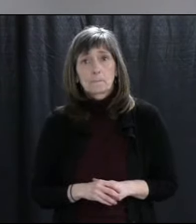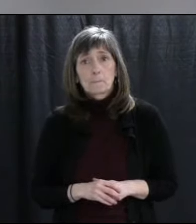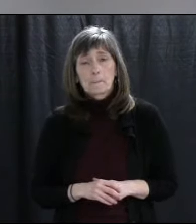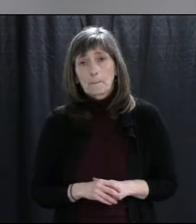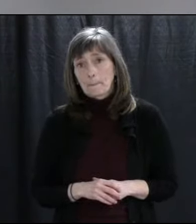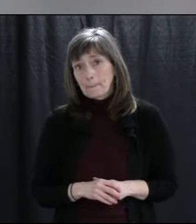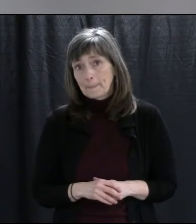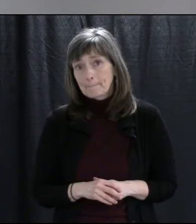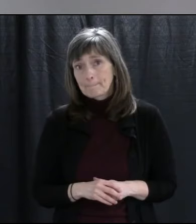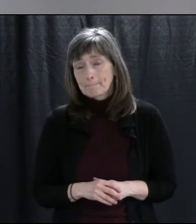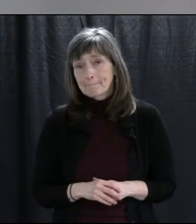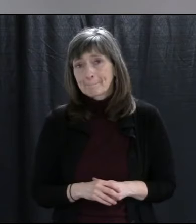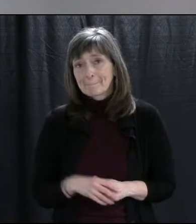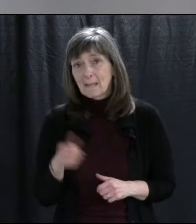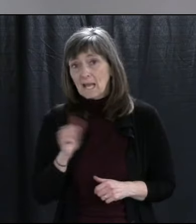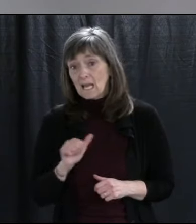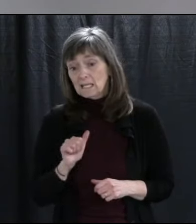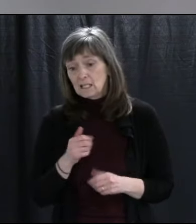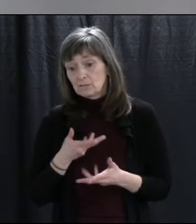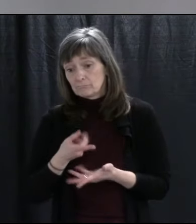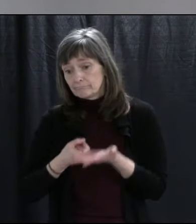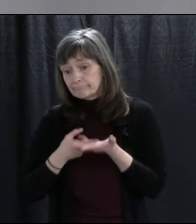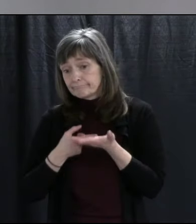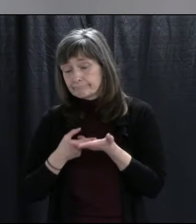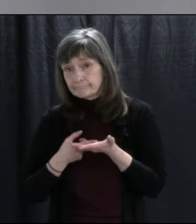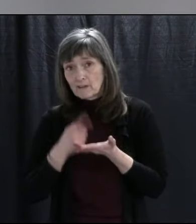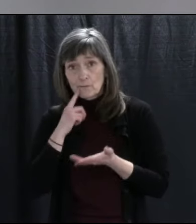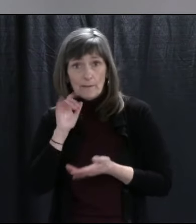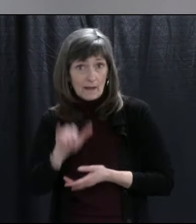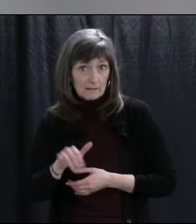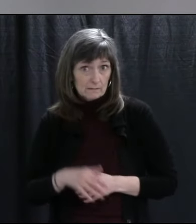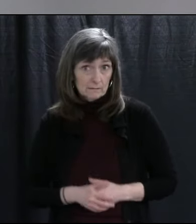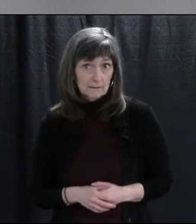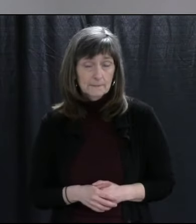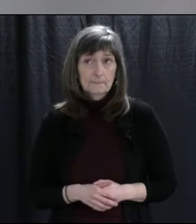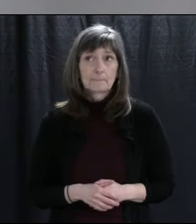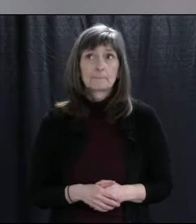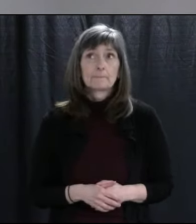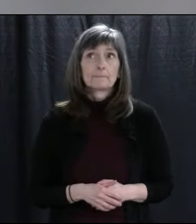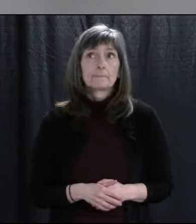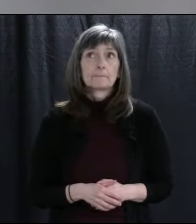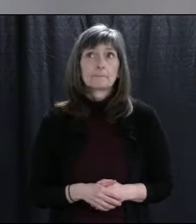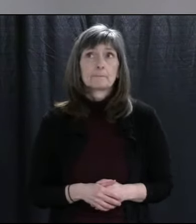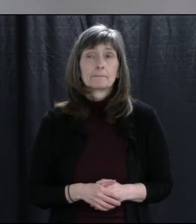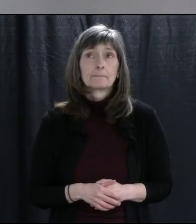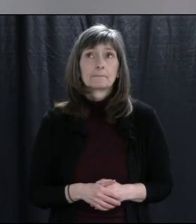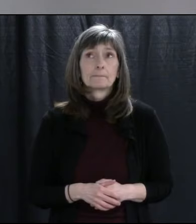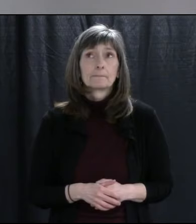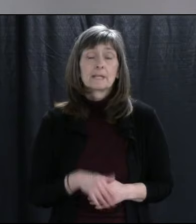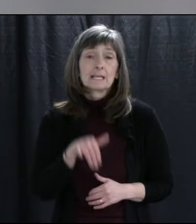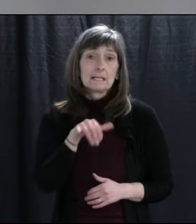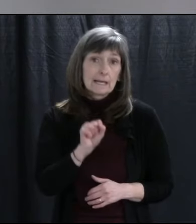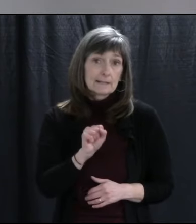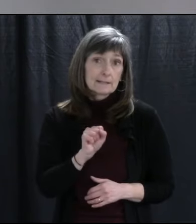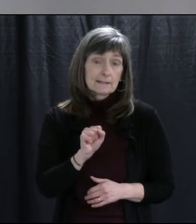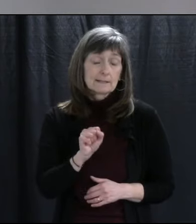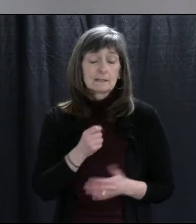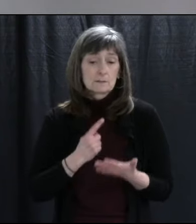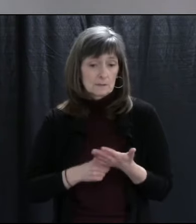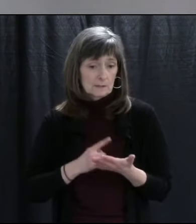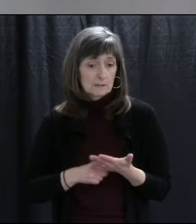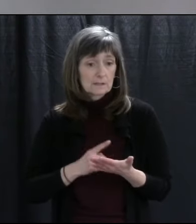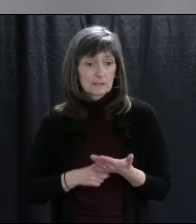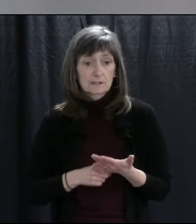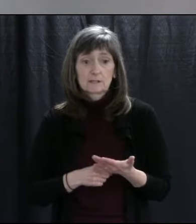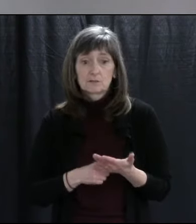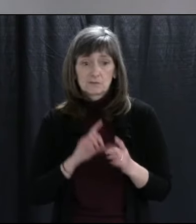of the shortened days. Is there any work being done to help alleviate some of these strains? The short answer to that question is yes. It was a topic of